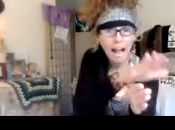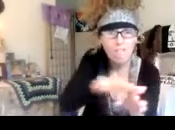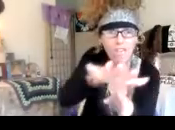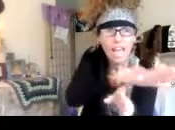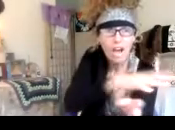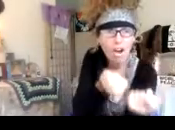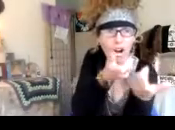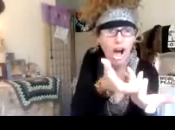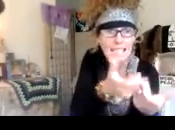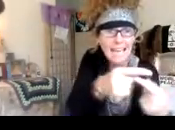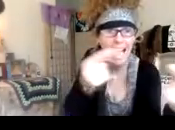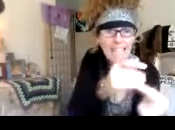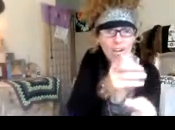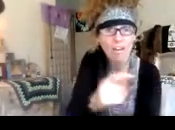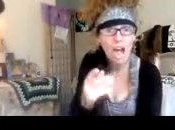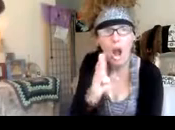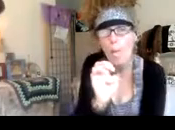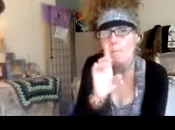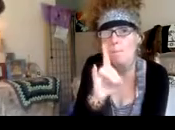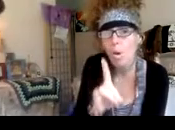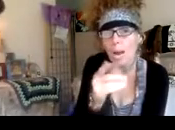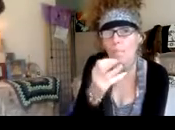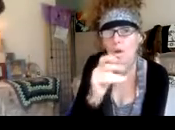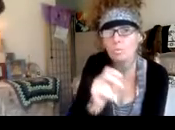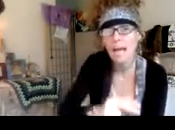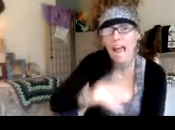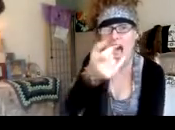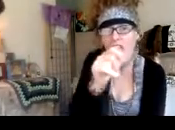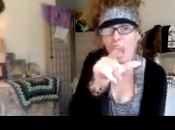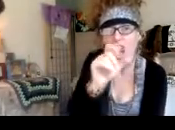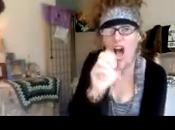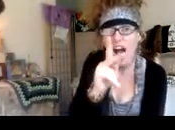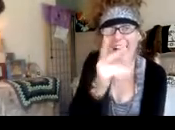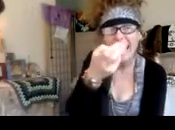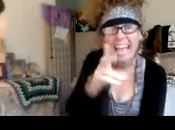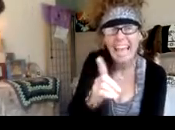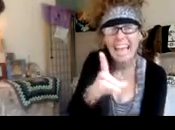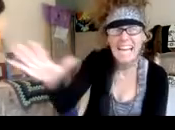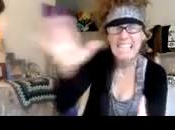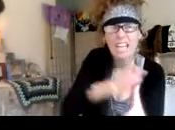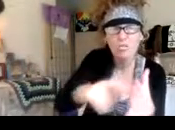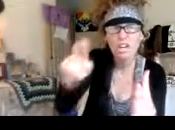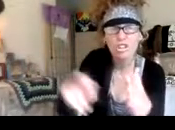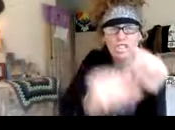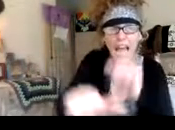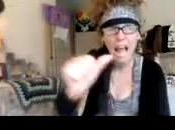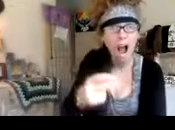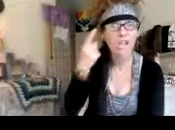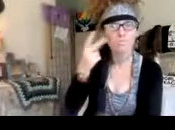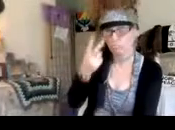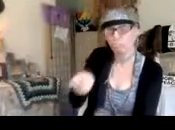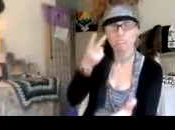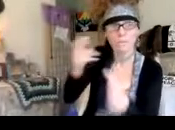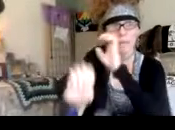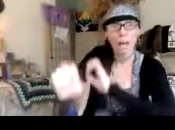anti-gravity? When we look at Boyd Bushman, the Lockheed senior research scientist, he actually shows us an experiment and he tells us that